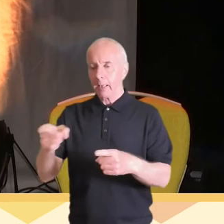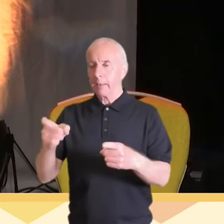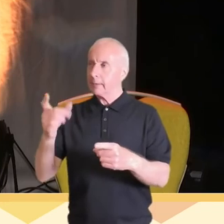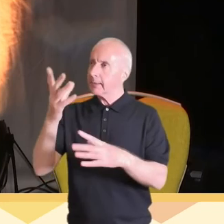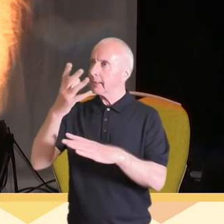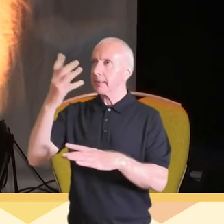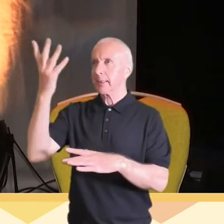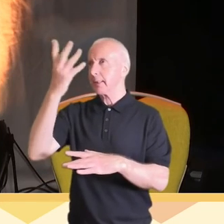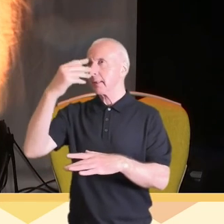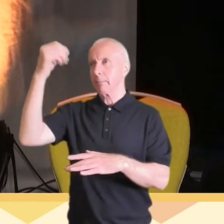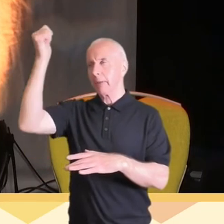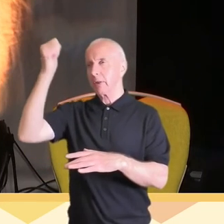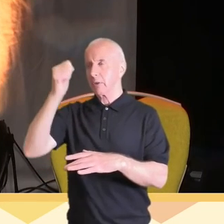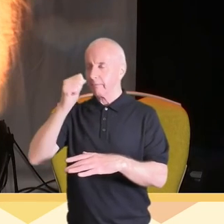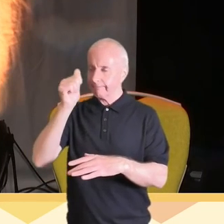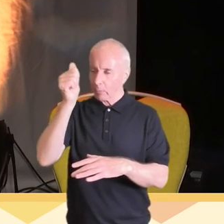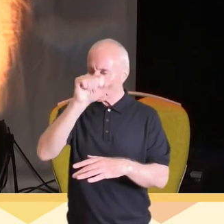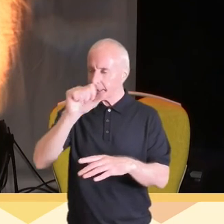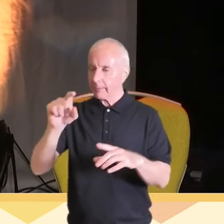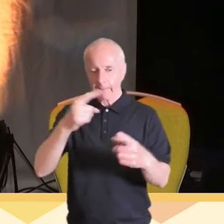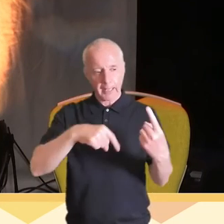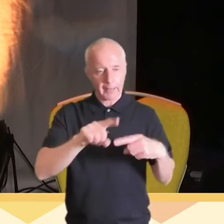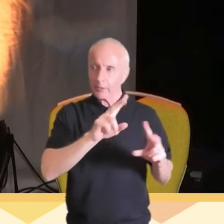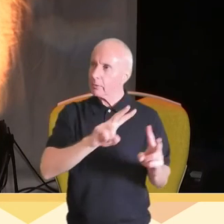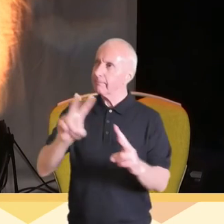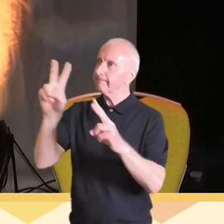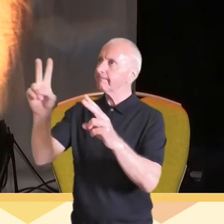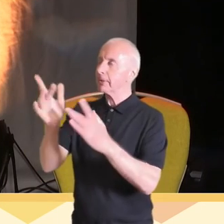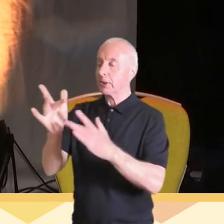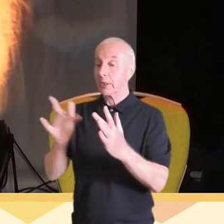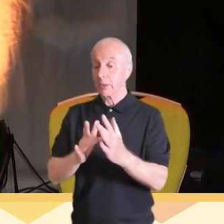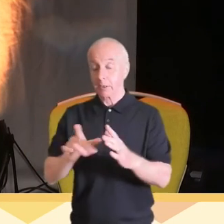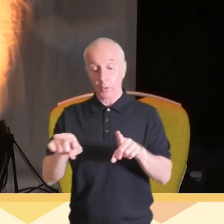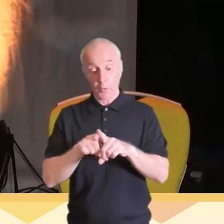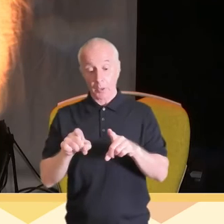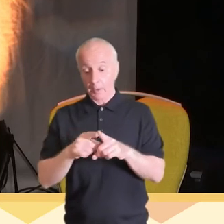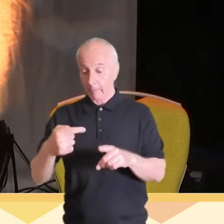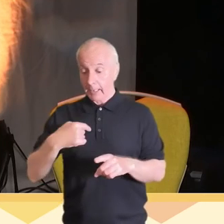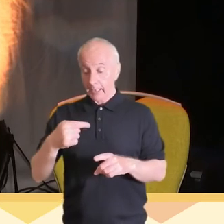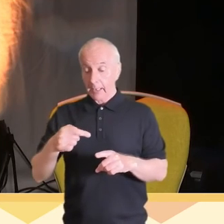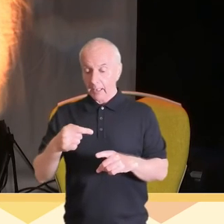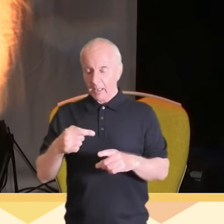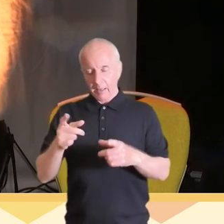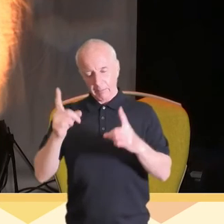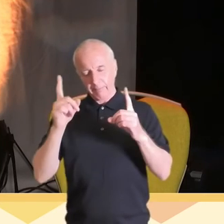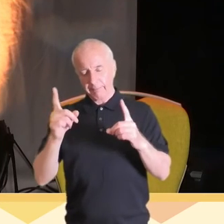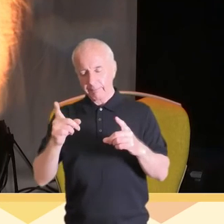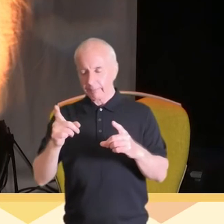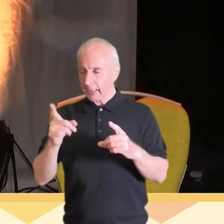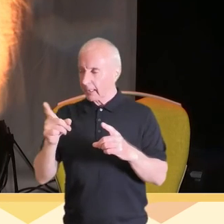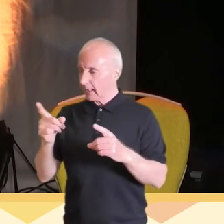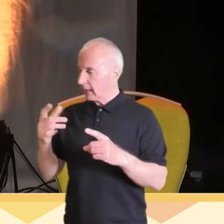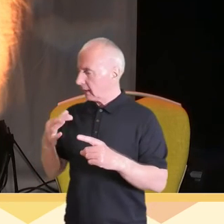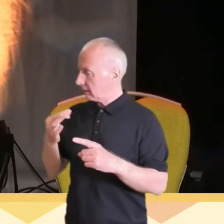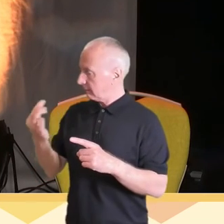Jesus. They're also a symbol of our unity, and alongside me as the General Secretary, they represent us in many ways